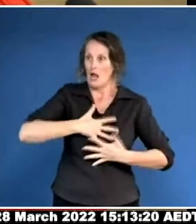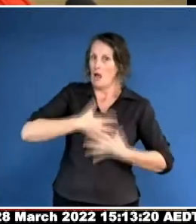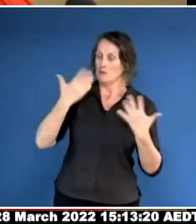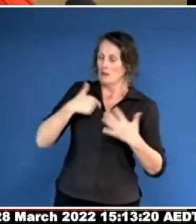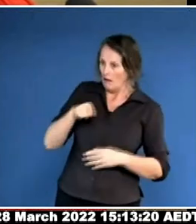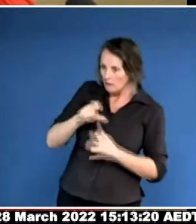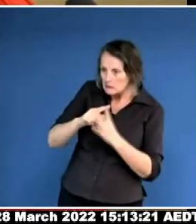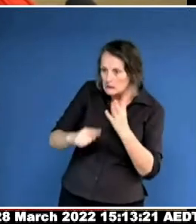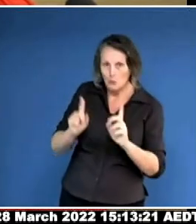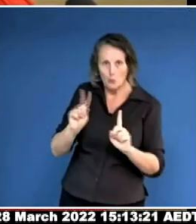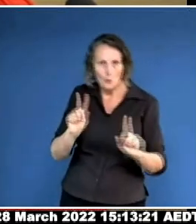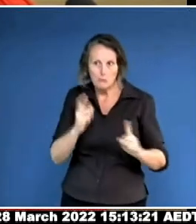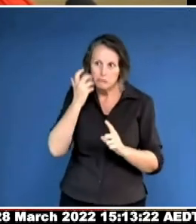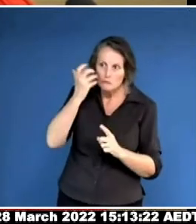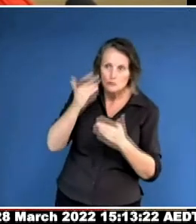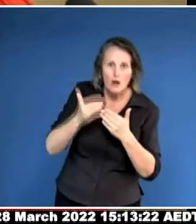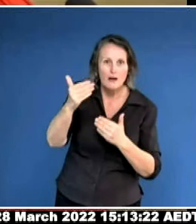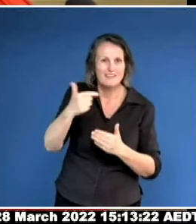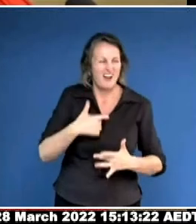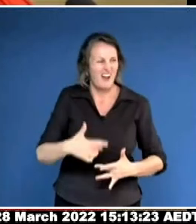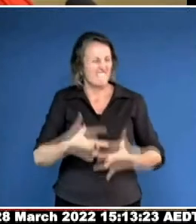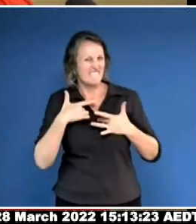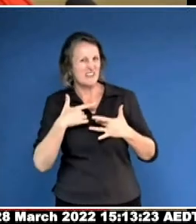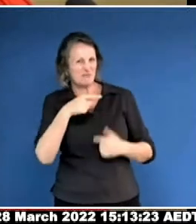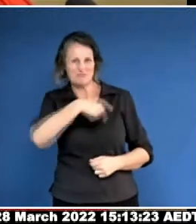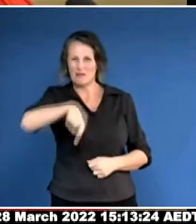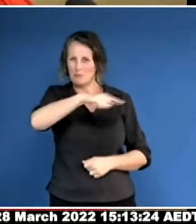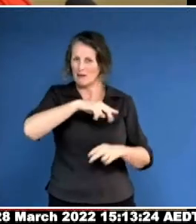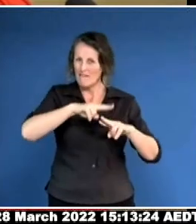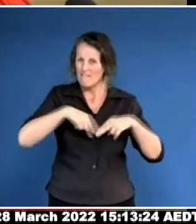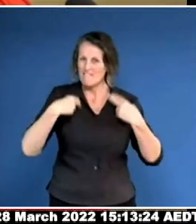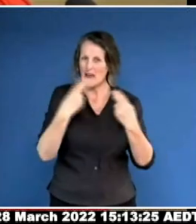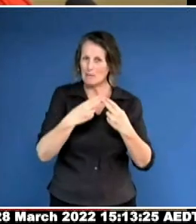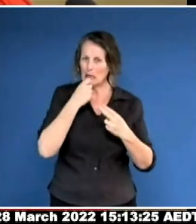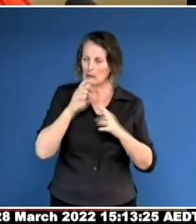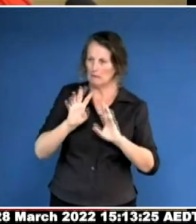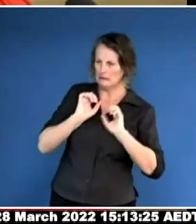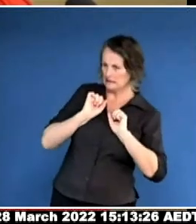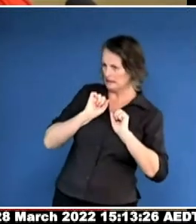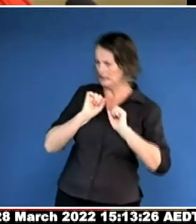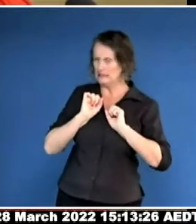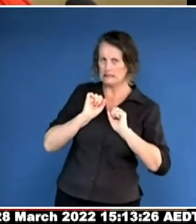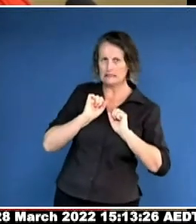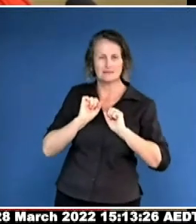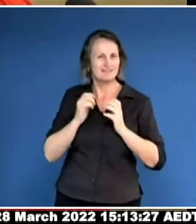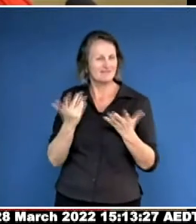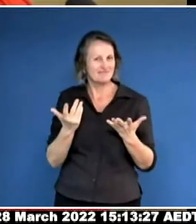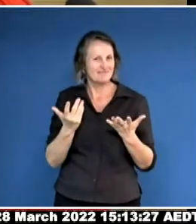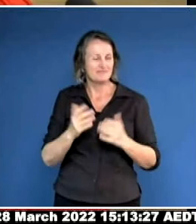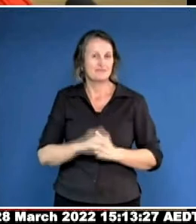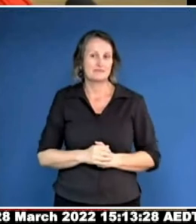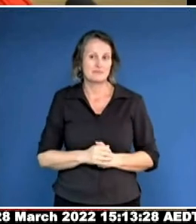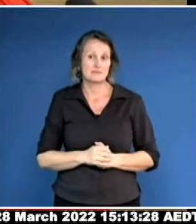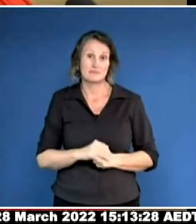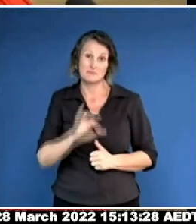me. In some ways, I felt that perhaps our extended family shied away from us after my diagnosis.